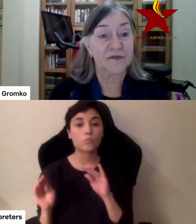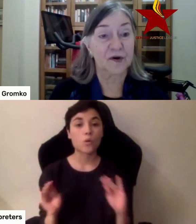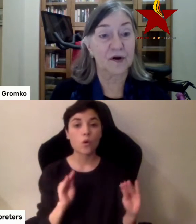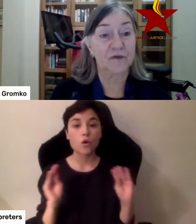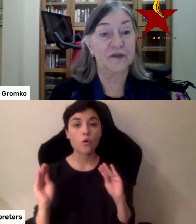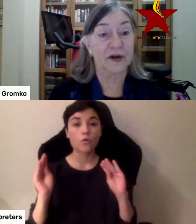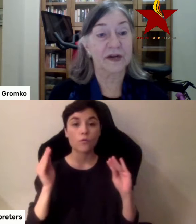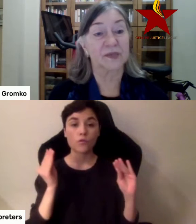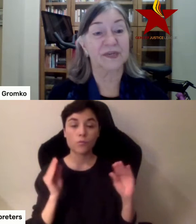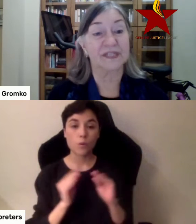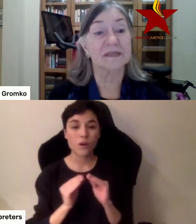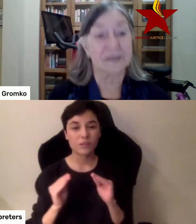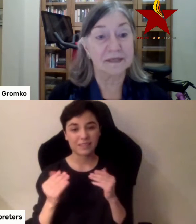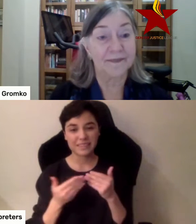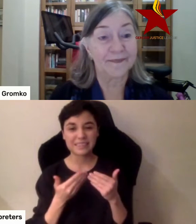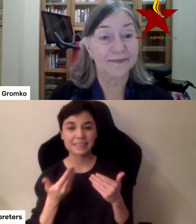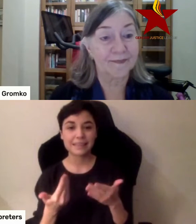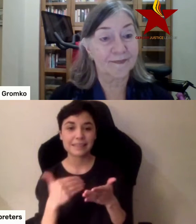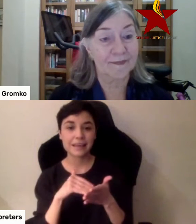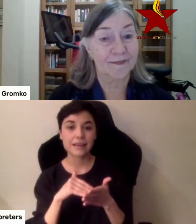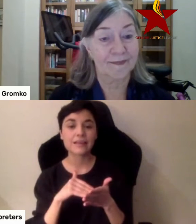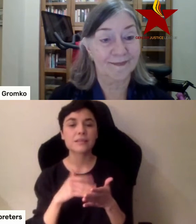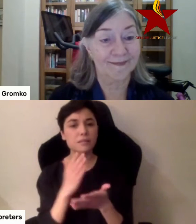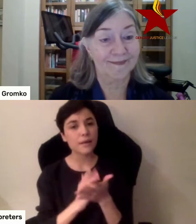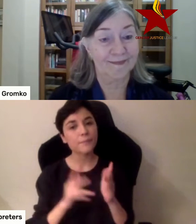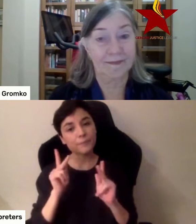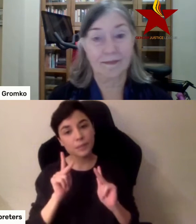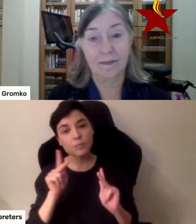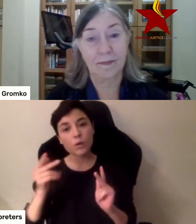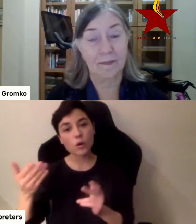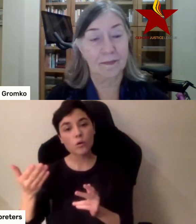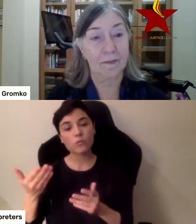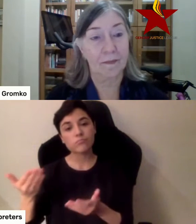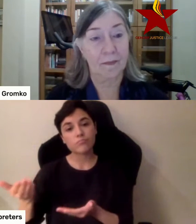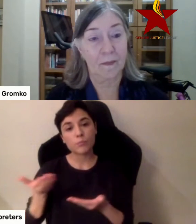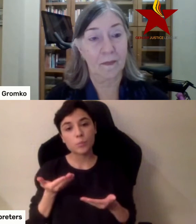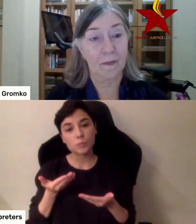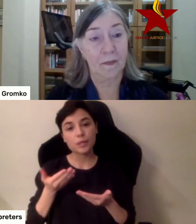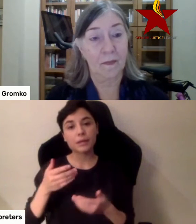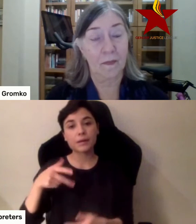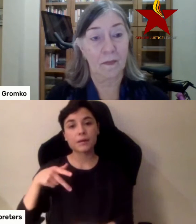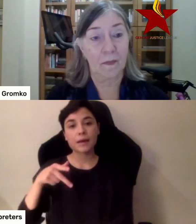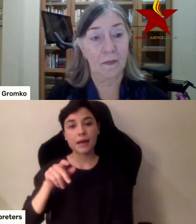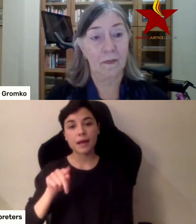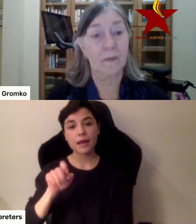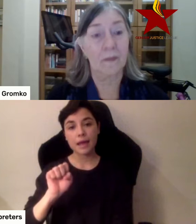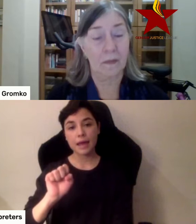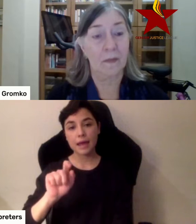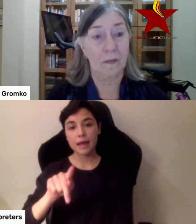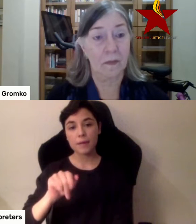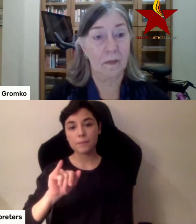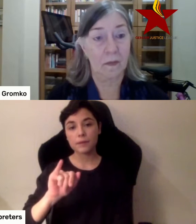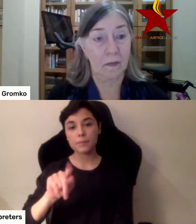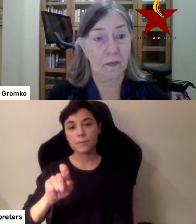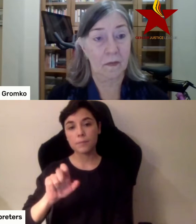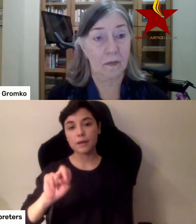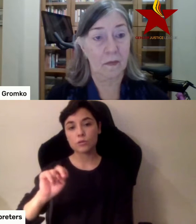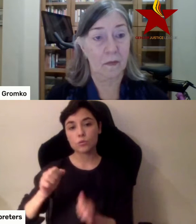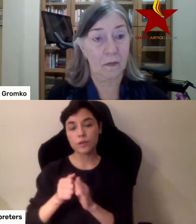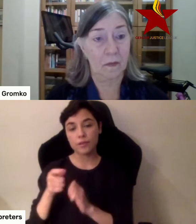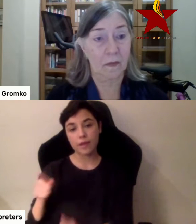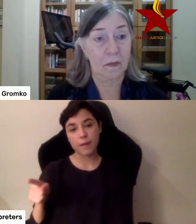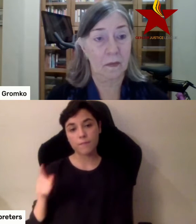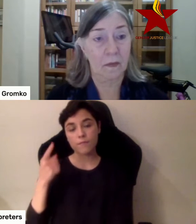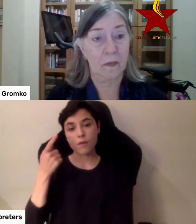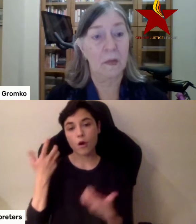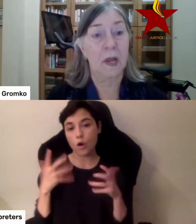them for various reasons. Mm-hmm. And if they're going to have an allergic reaction, is it going to come on like pretty much